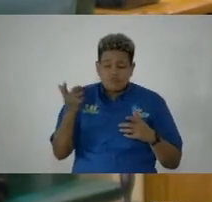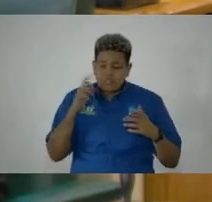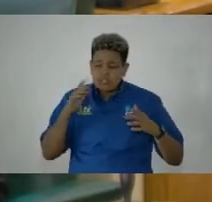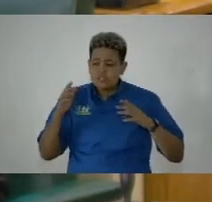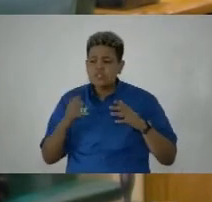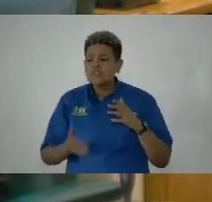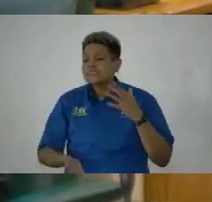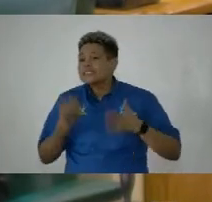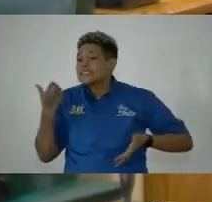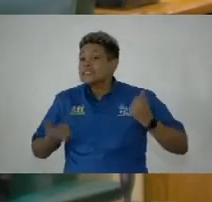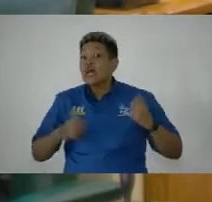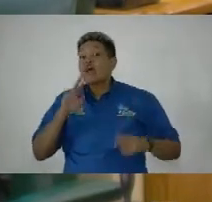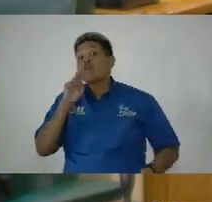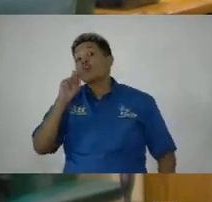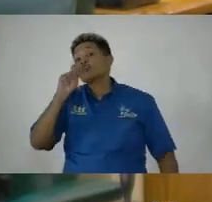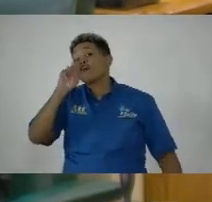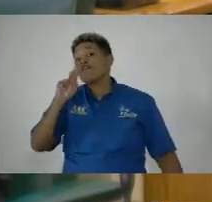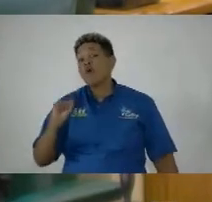desilt reservoirs,